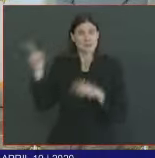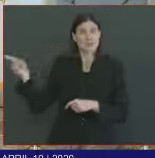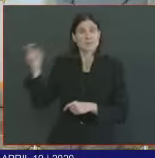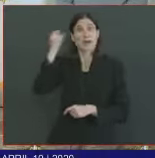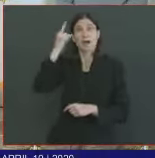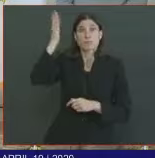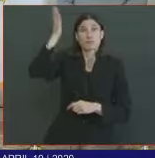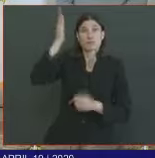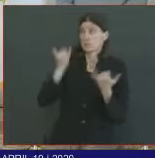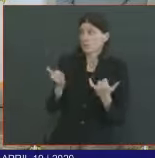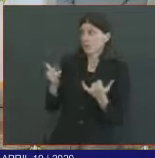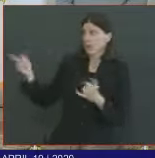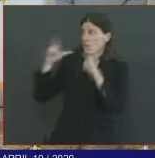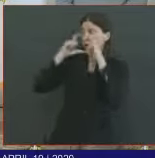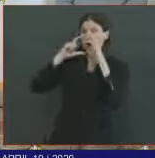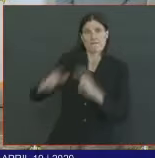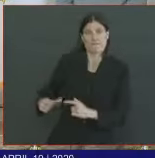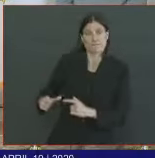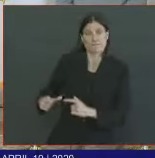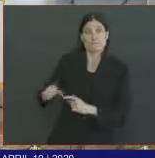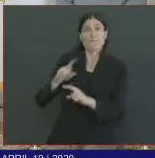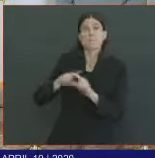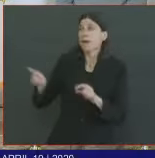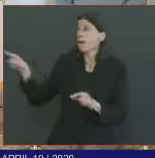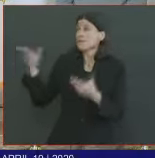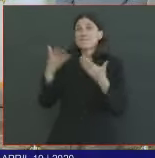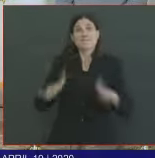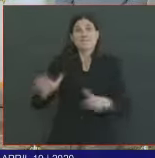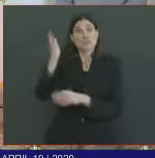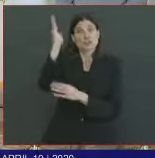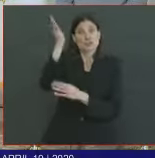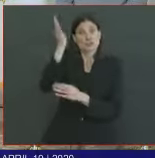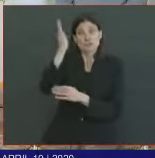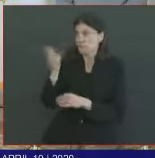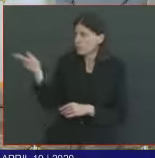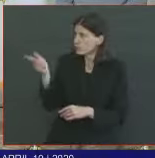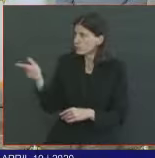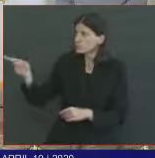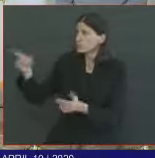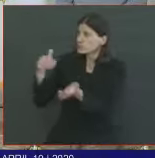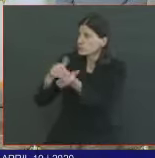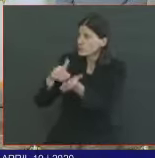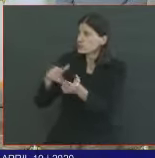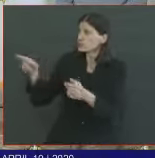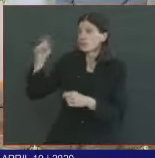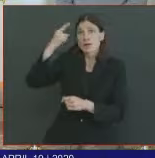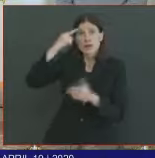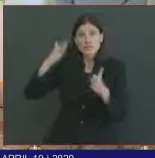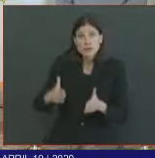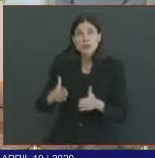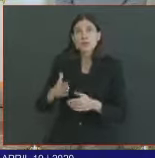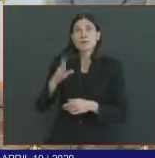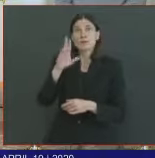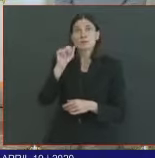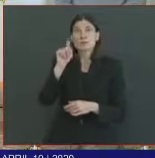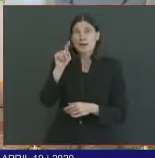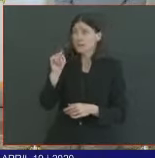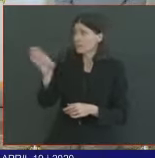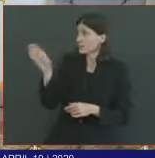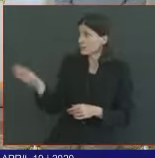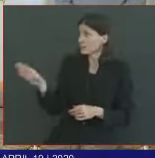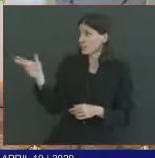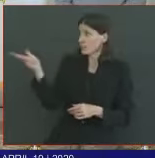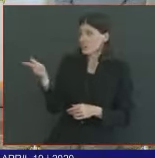when Dr. McDonald and Brett and I are in the office, we have our face cloth coverings, and you should too. And certainly if